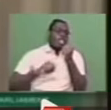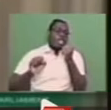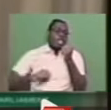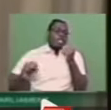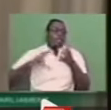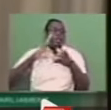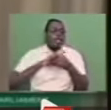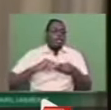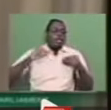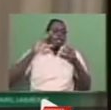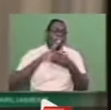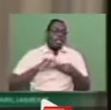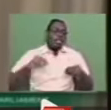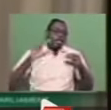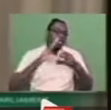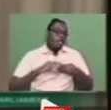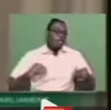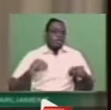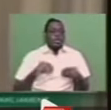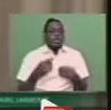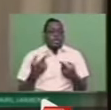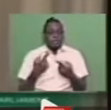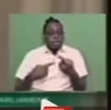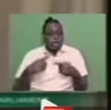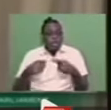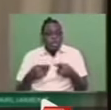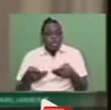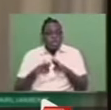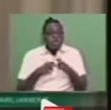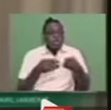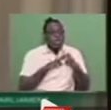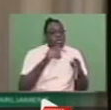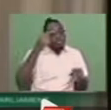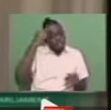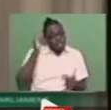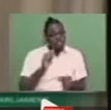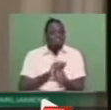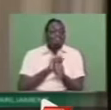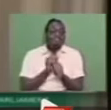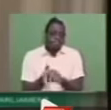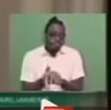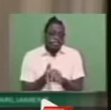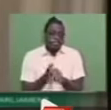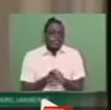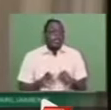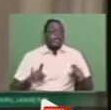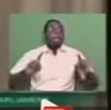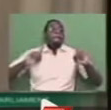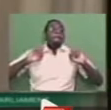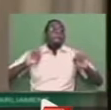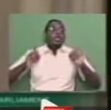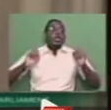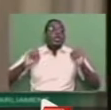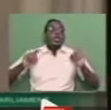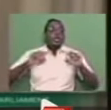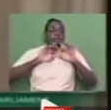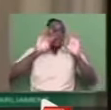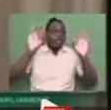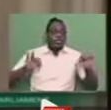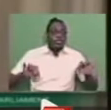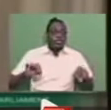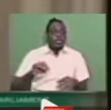shores, massive plants such as Yara, ArcelorMittal, Methanol Holdings, they were shut down. This